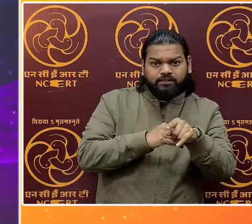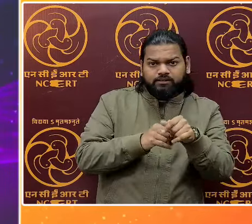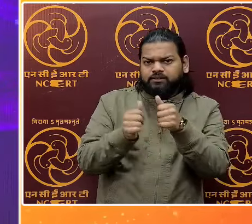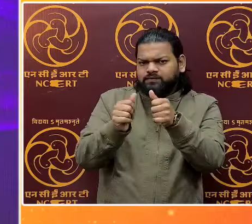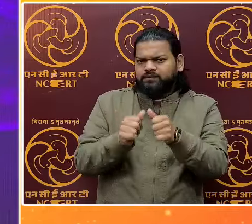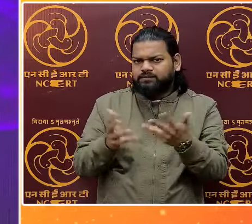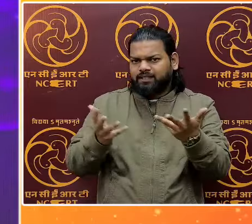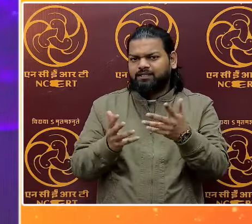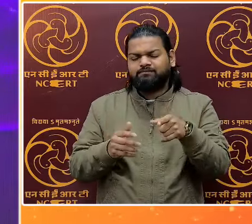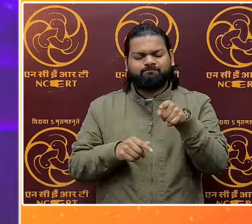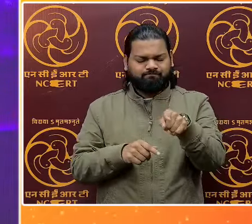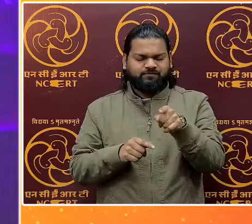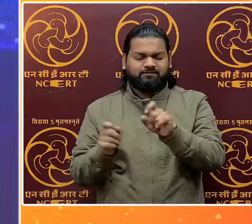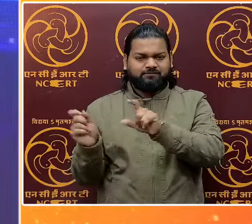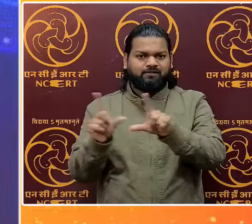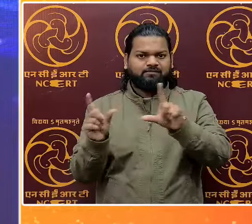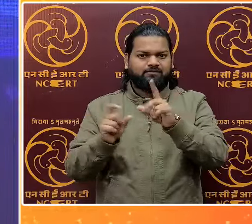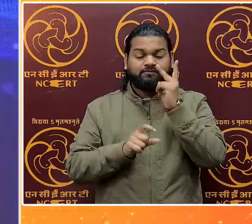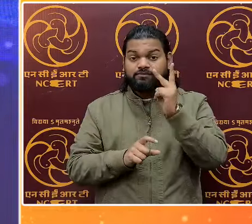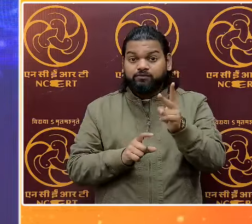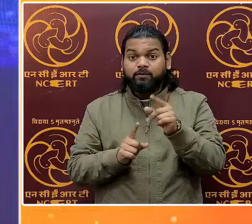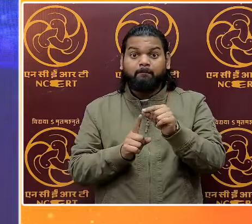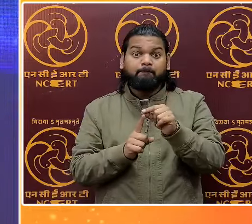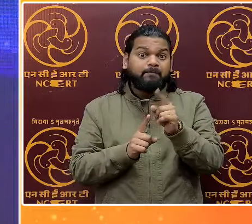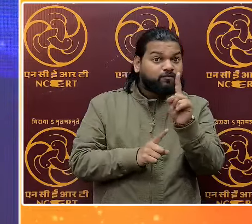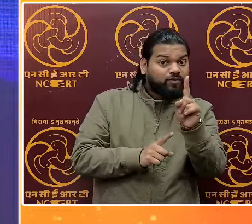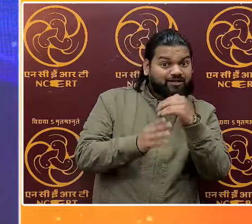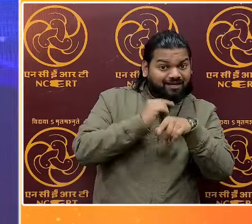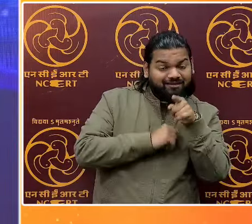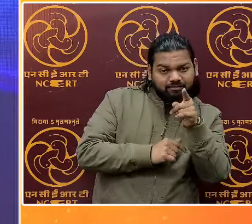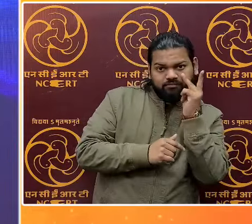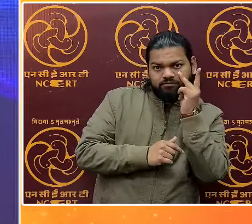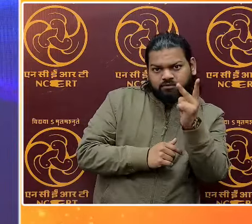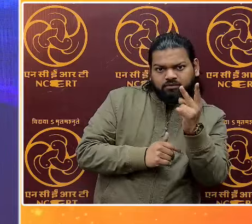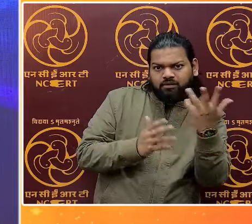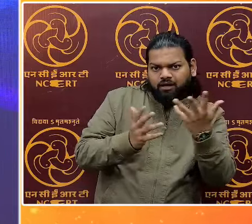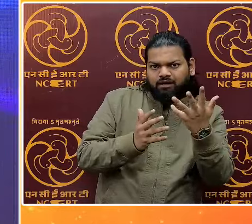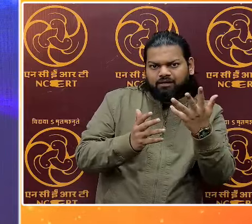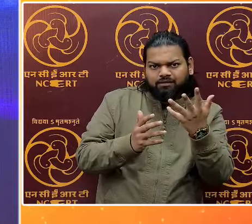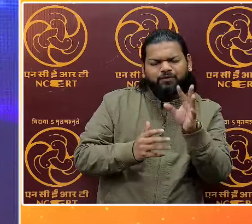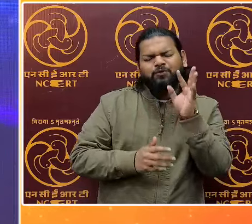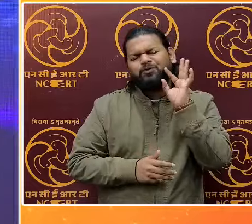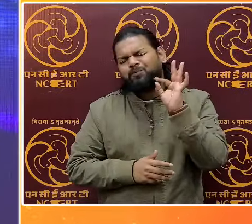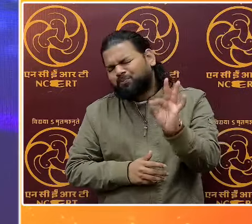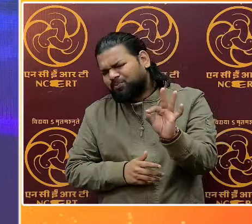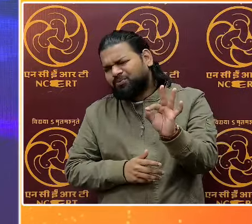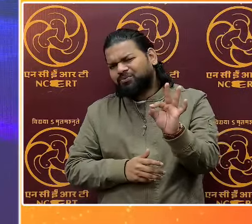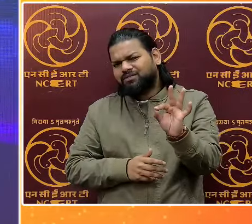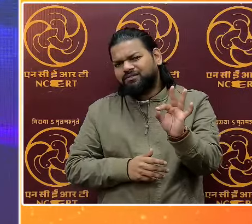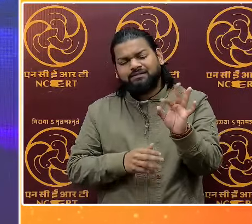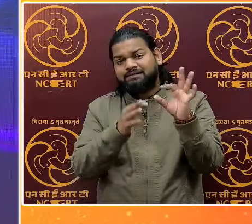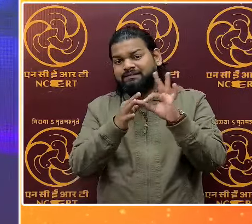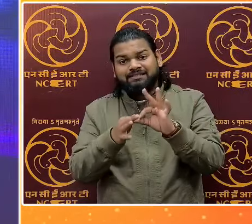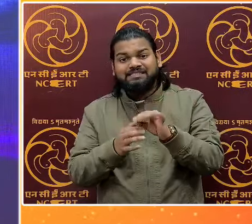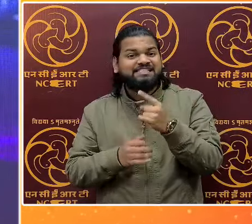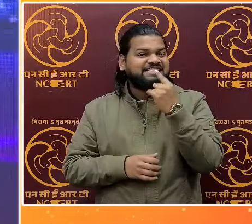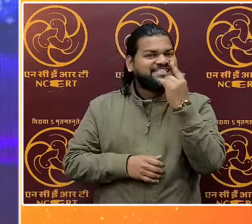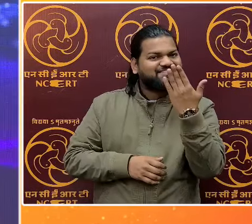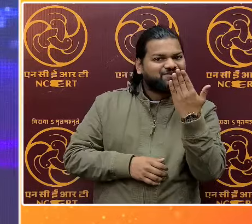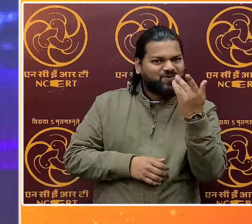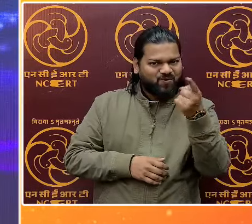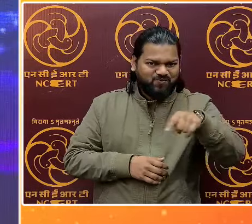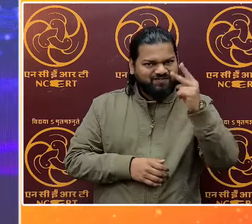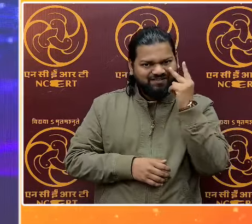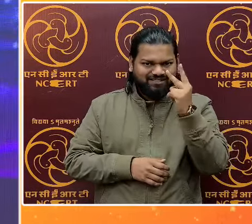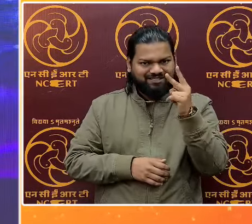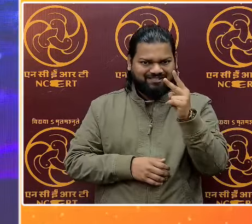discuss that what we have discussed in part 1. So, part 1 it majorly covered about mirrors. So, we have seen